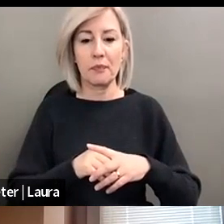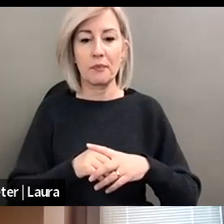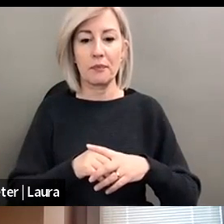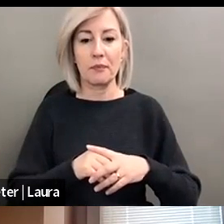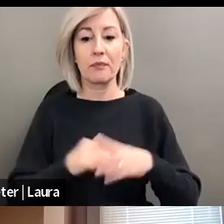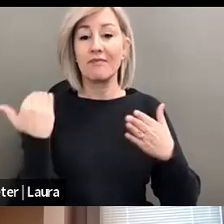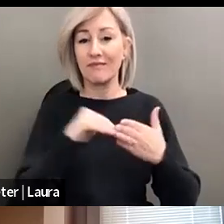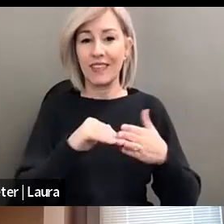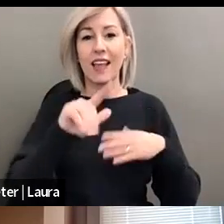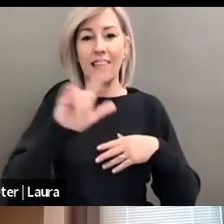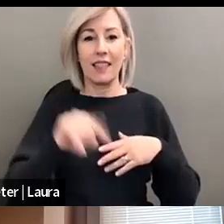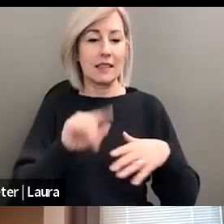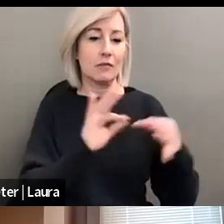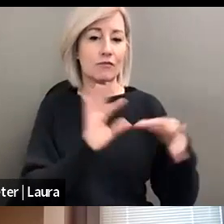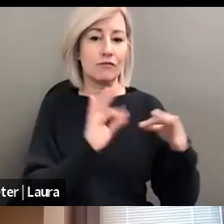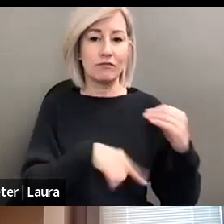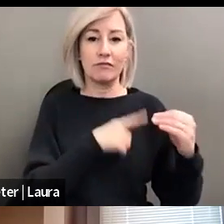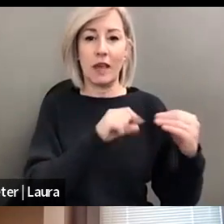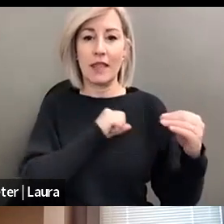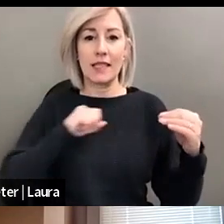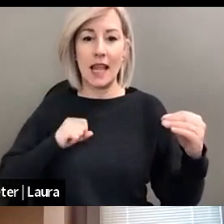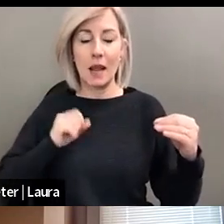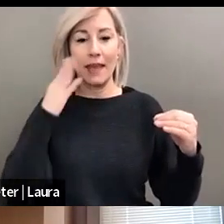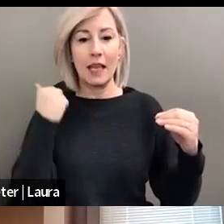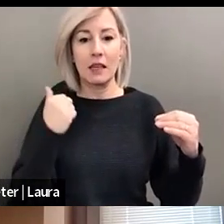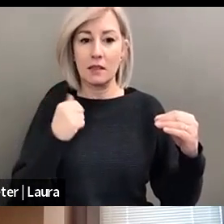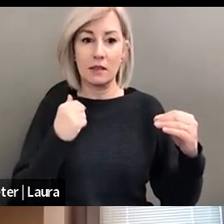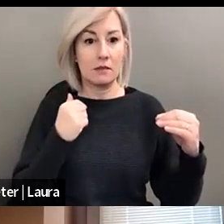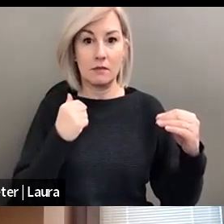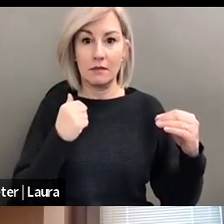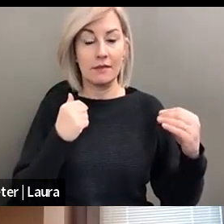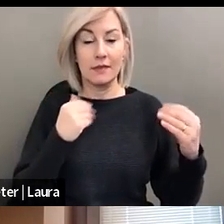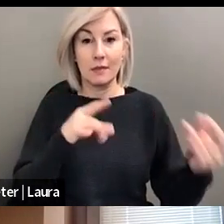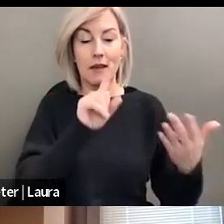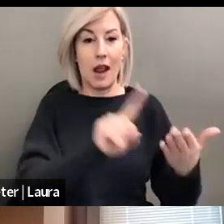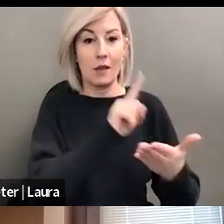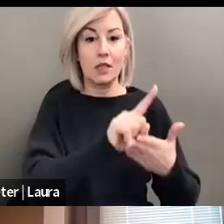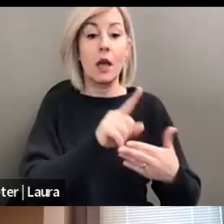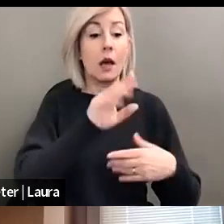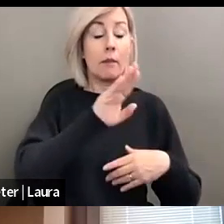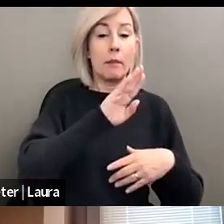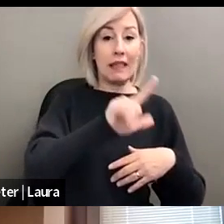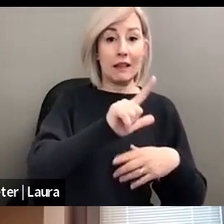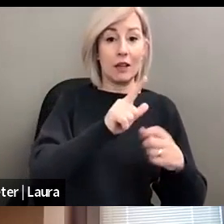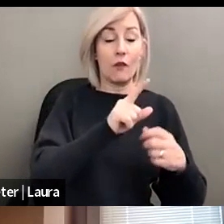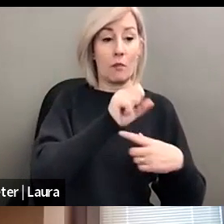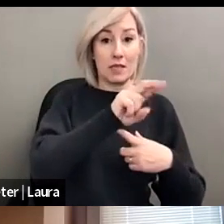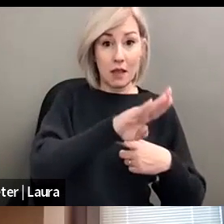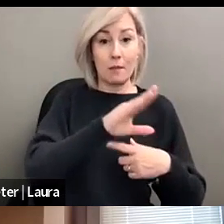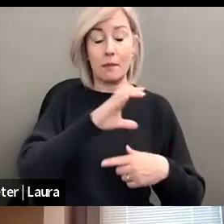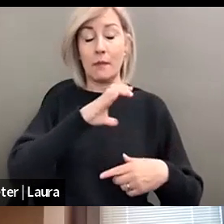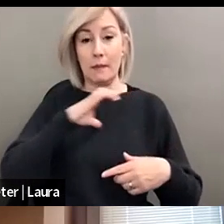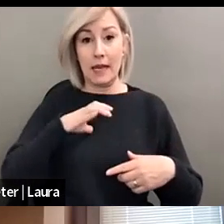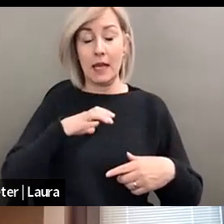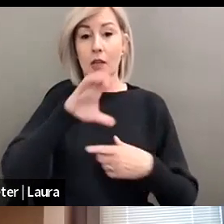again, Liz can speak for the Senate, because I think it can move in hours over there, but literally a bill could go from a sub to a committee to the floor